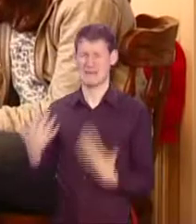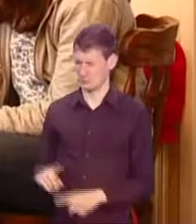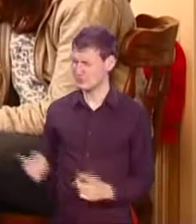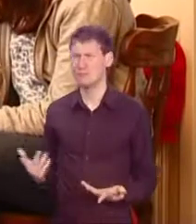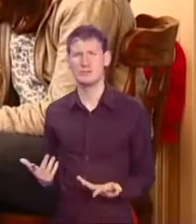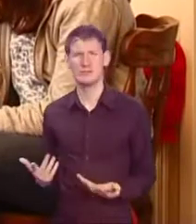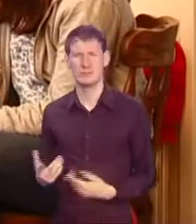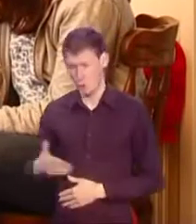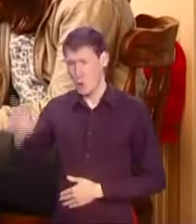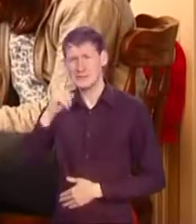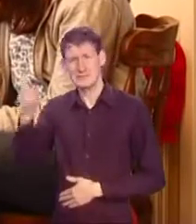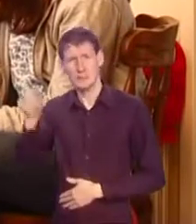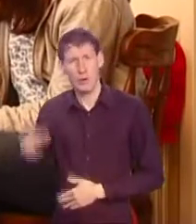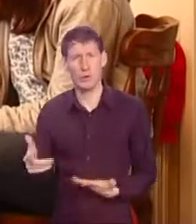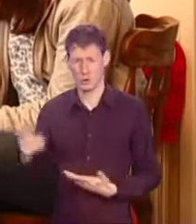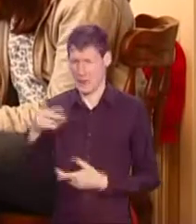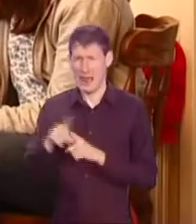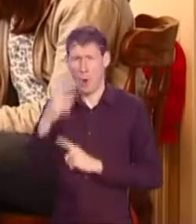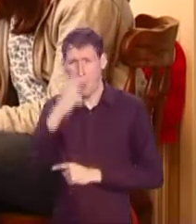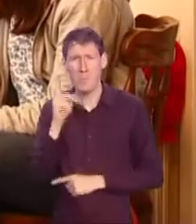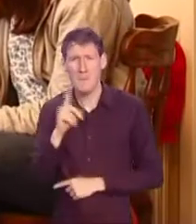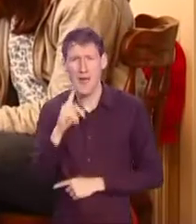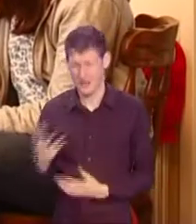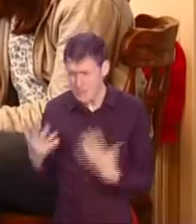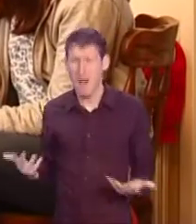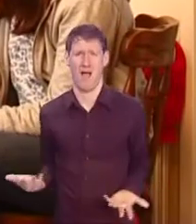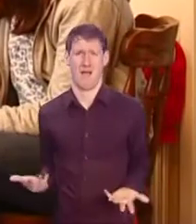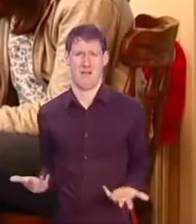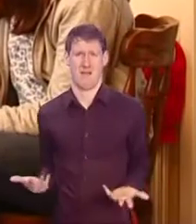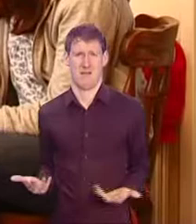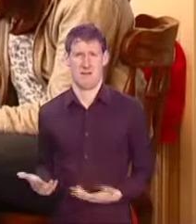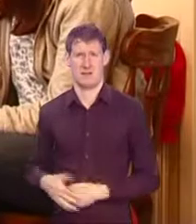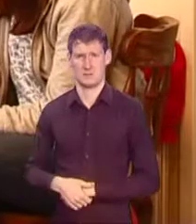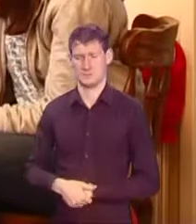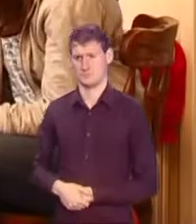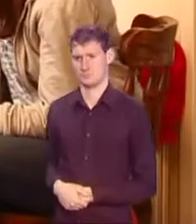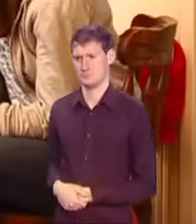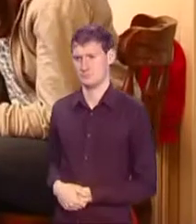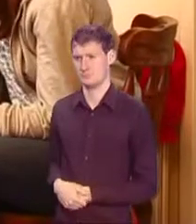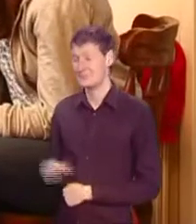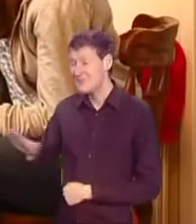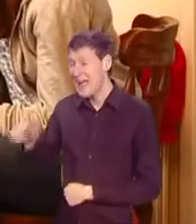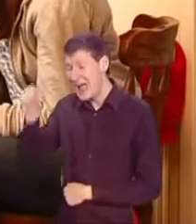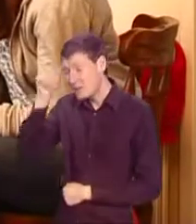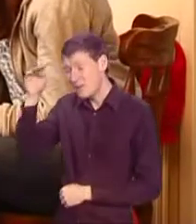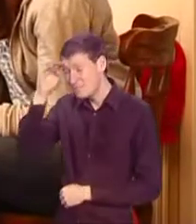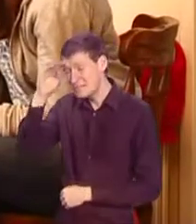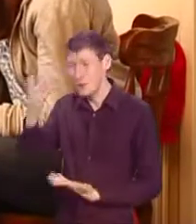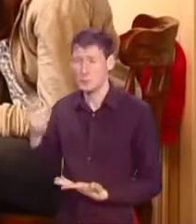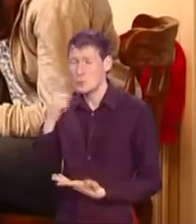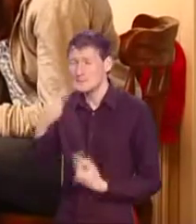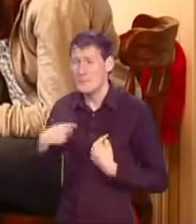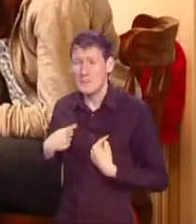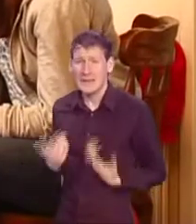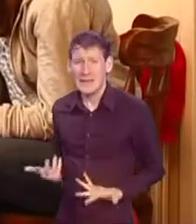Go see someone. You're like an old woman. You need to get a grip. I know you're fed up, but it's no picnic for